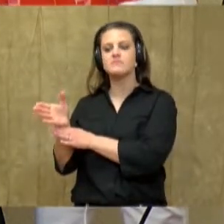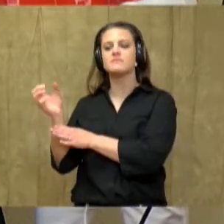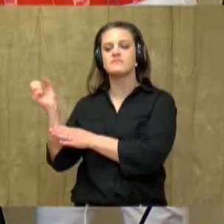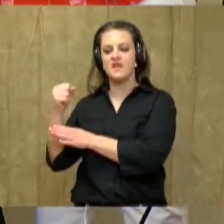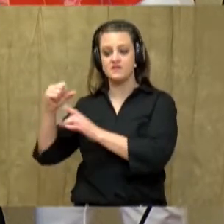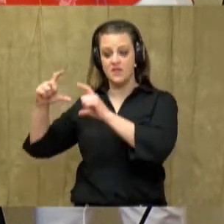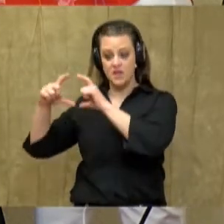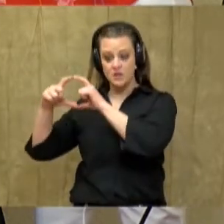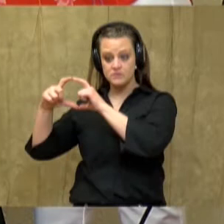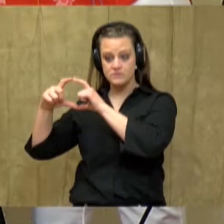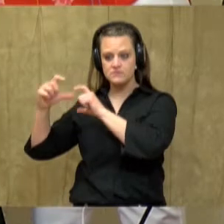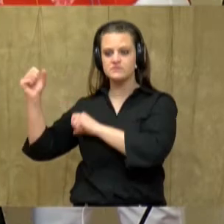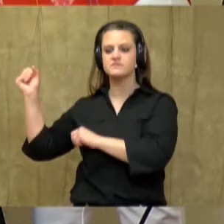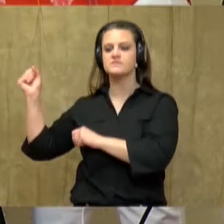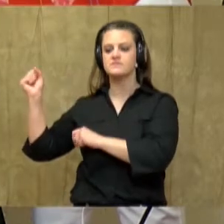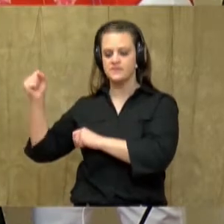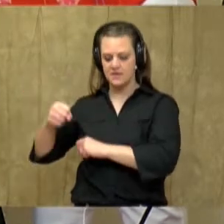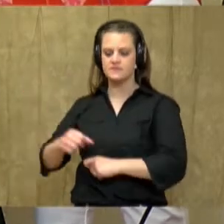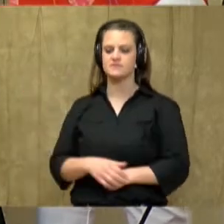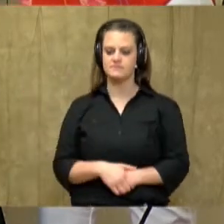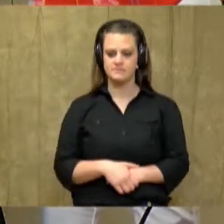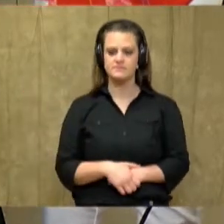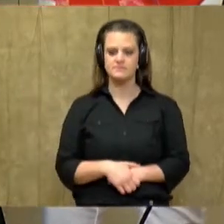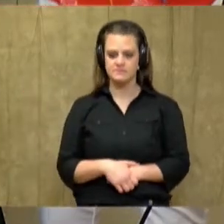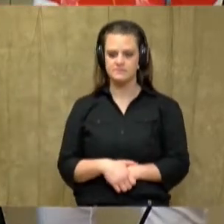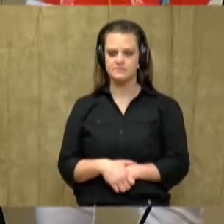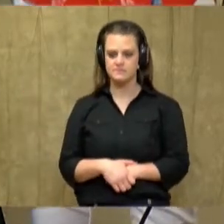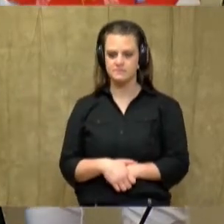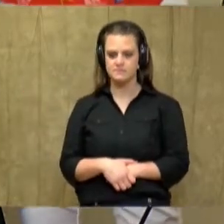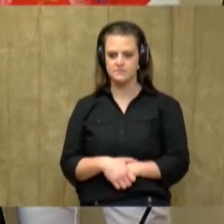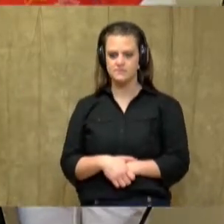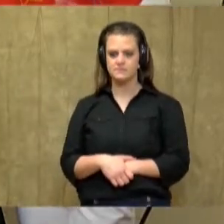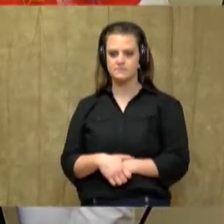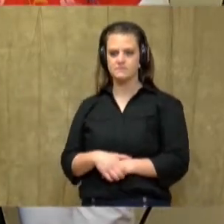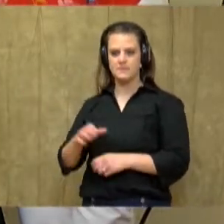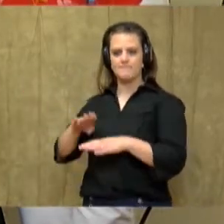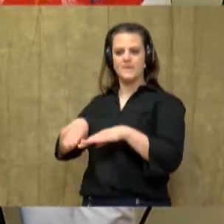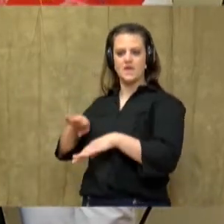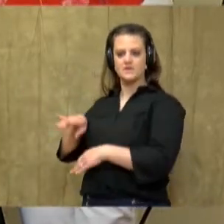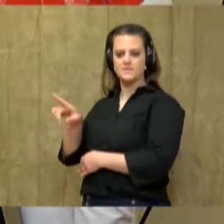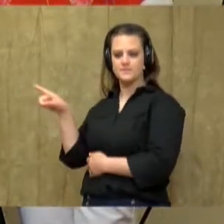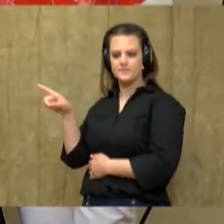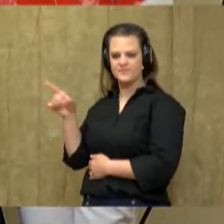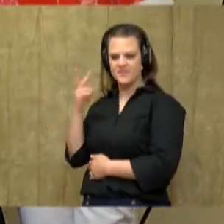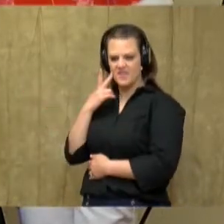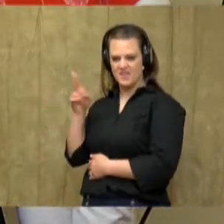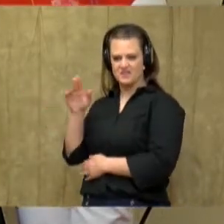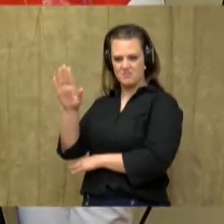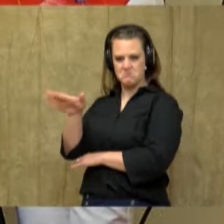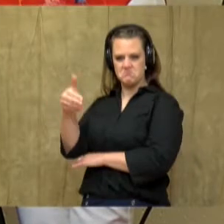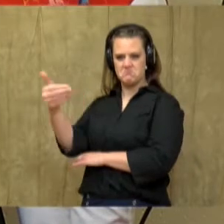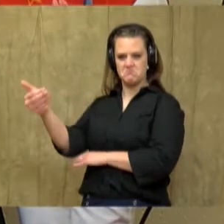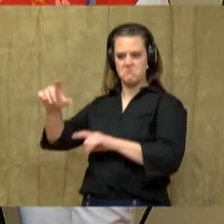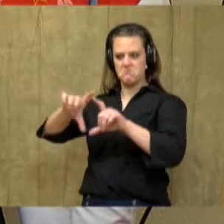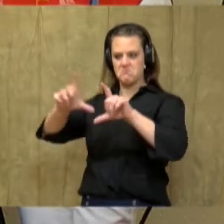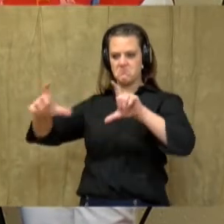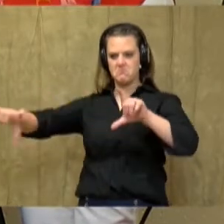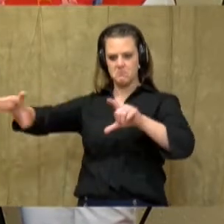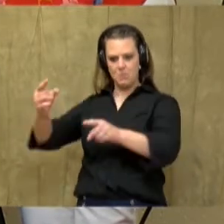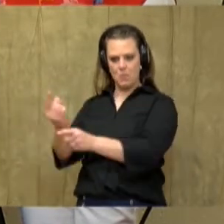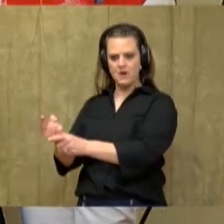it's closed? Yep, it's a polygon. Let's look at that one down there. Kind of looks like a banner or